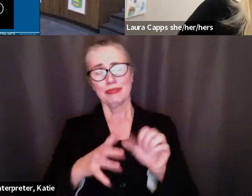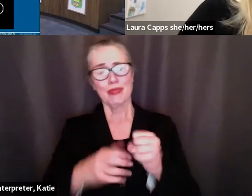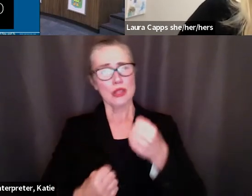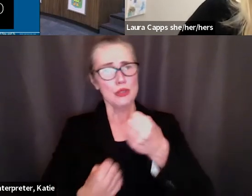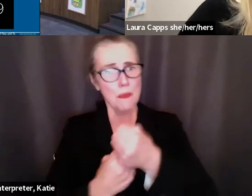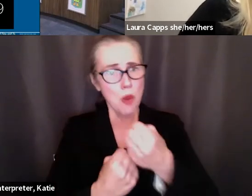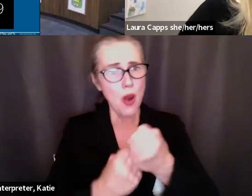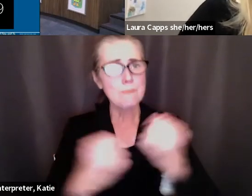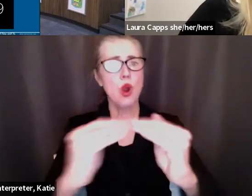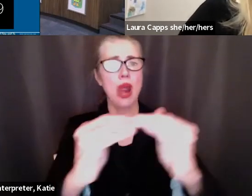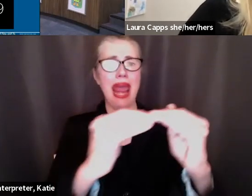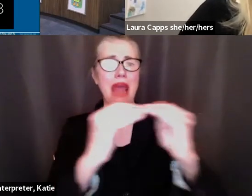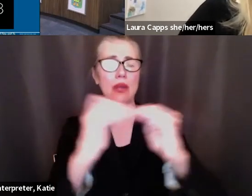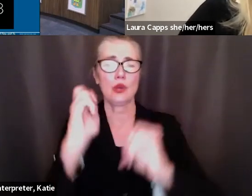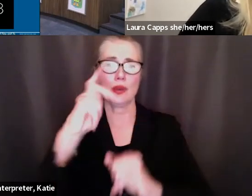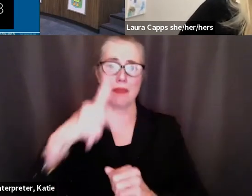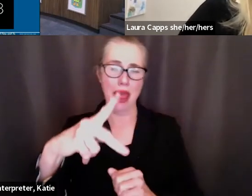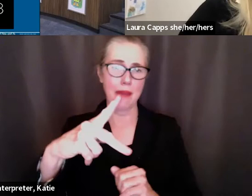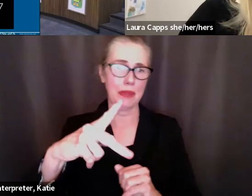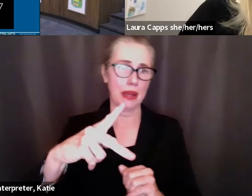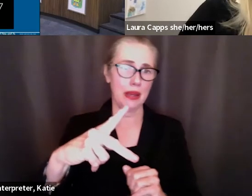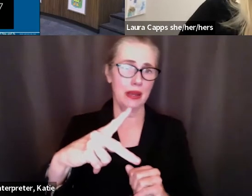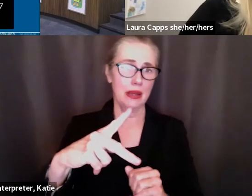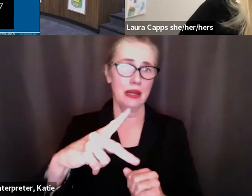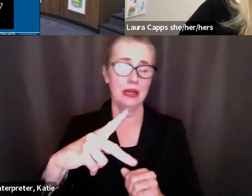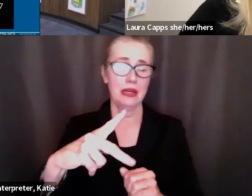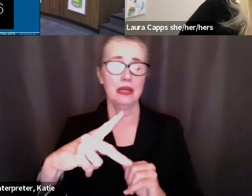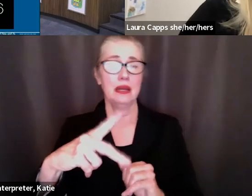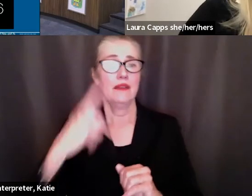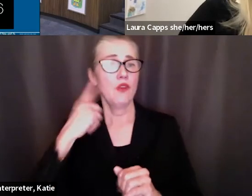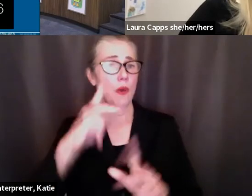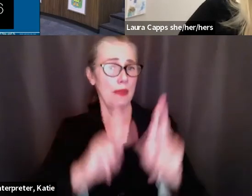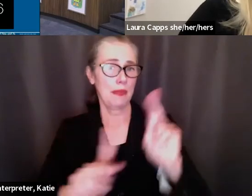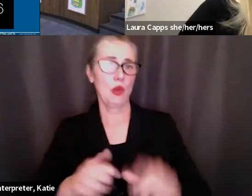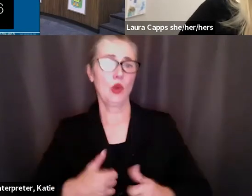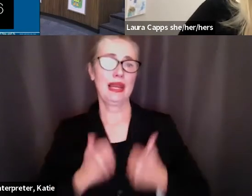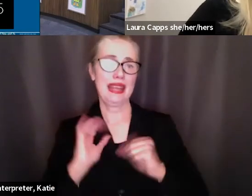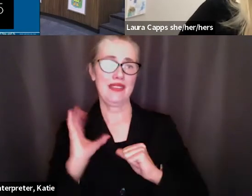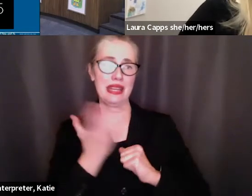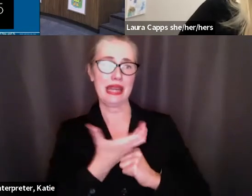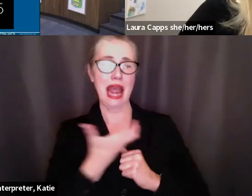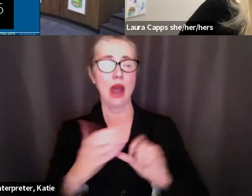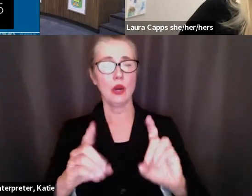represent the uh people in our district thank you